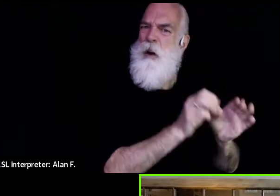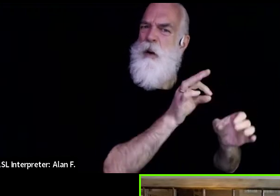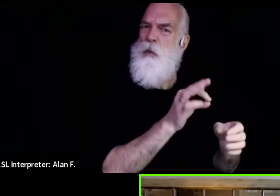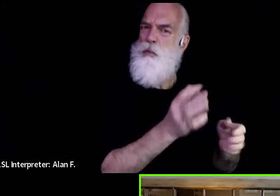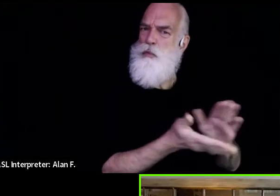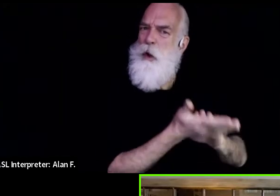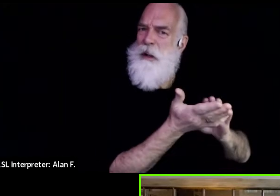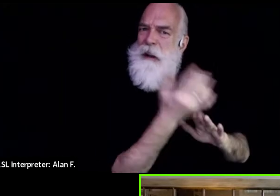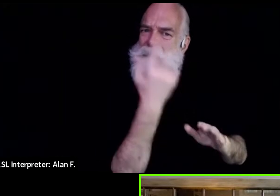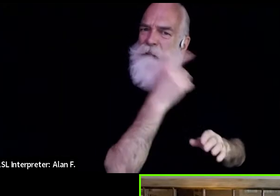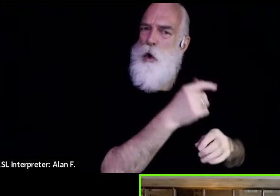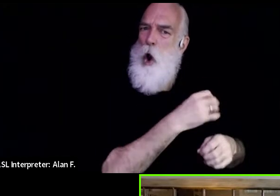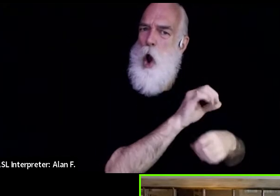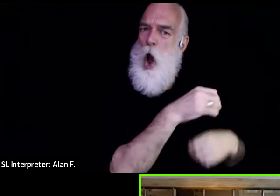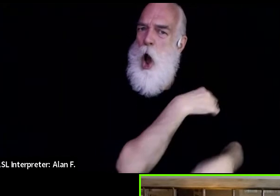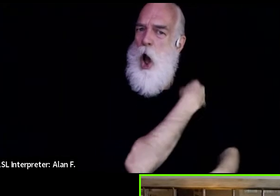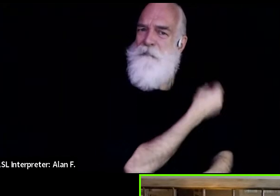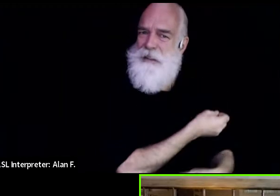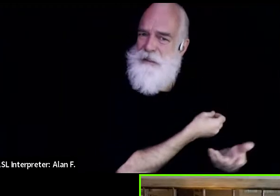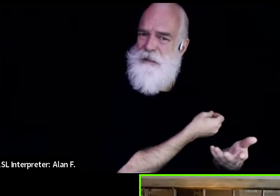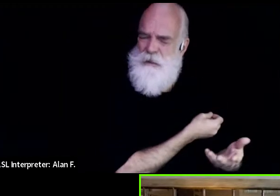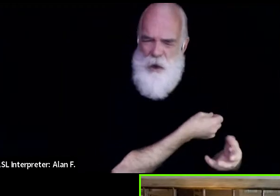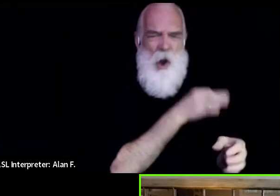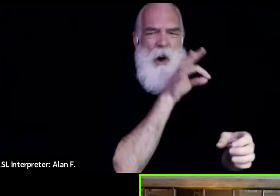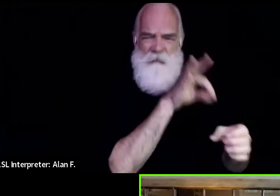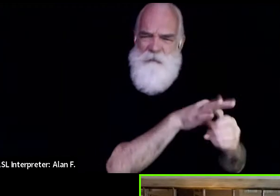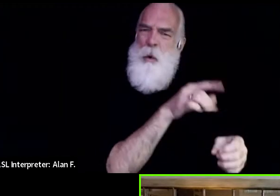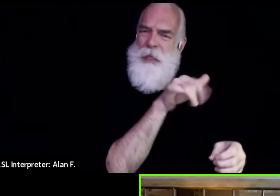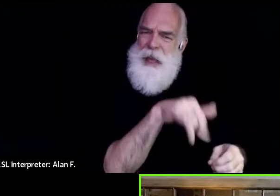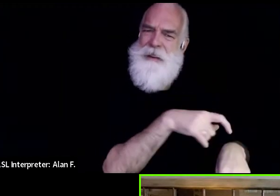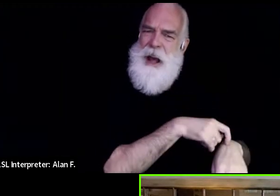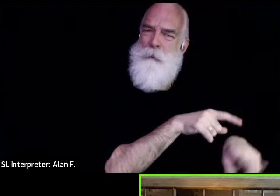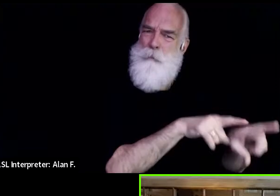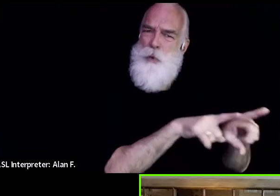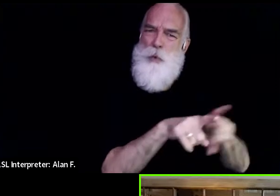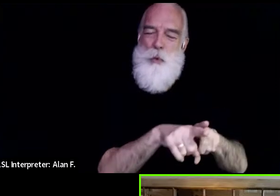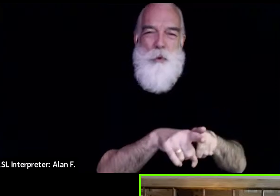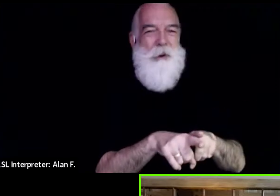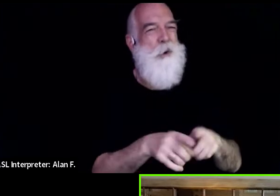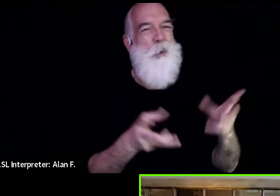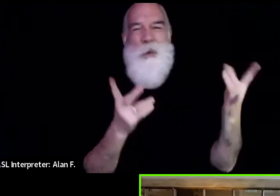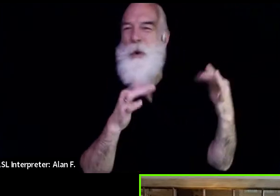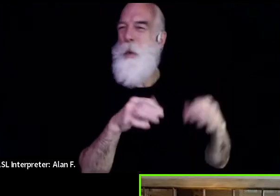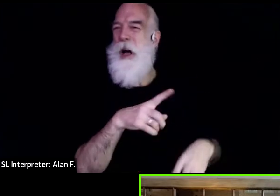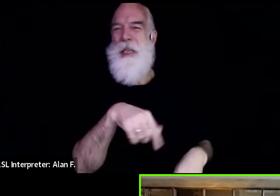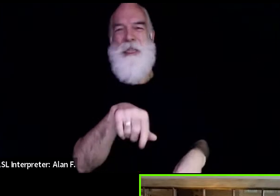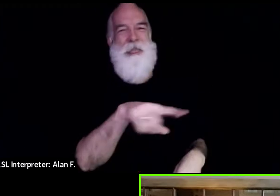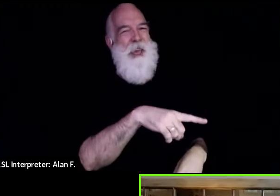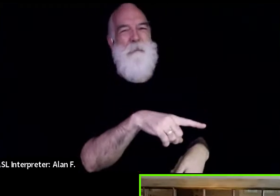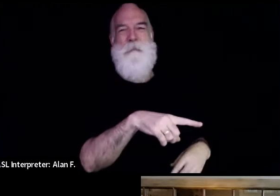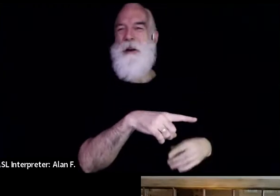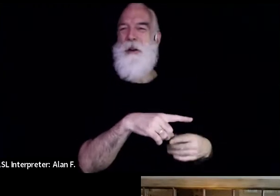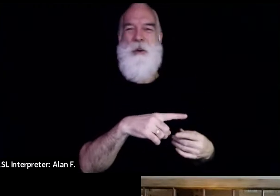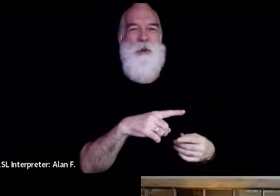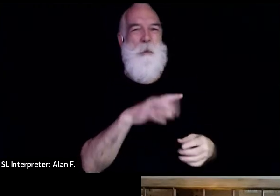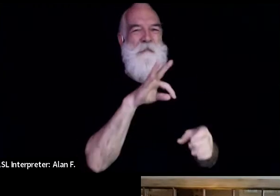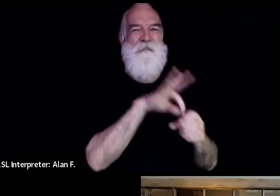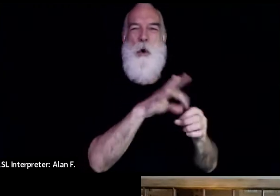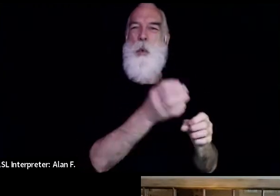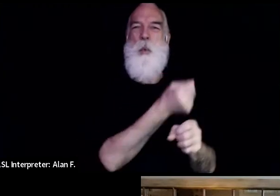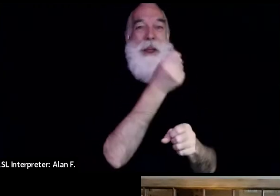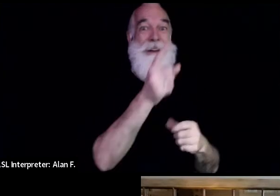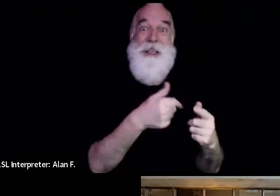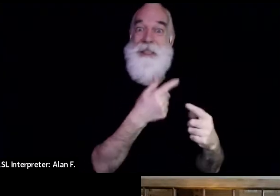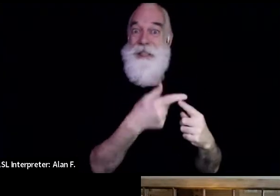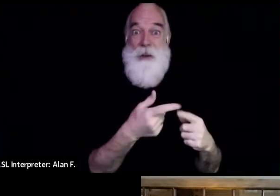are completely asinine and not at all in touch with where we are and where we need to be as a country. Let me ask you